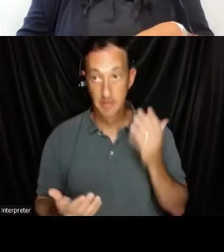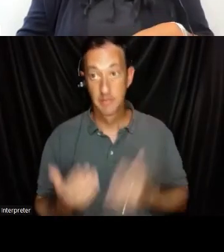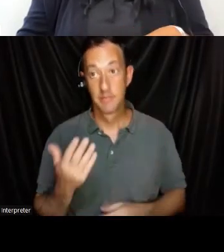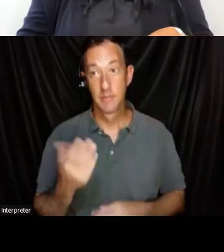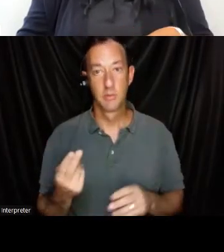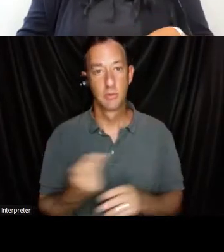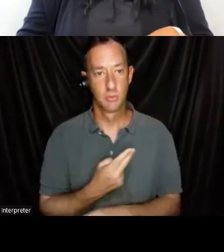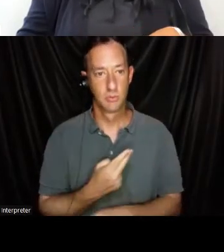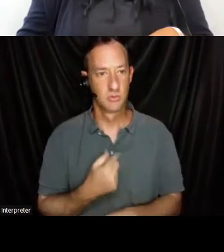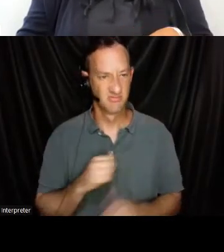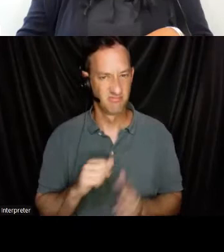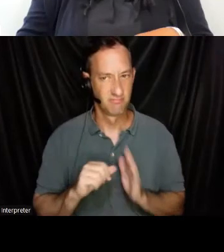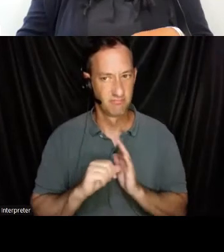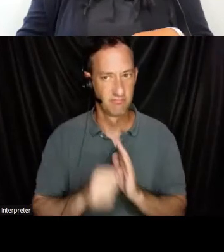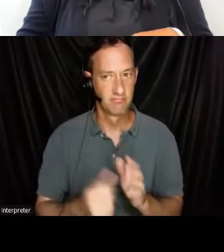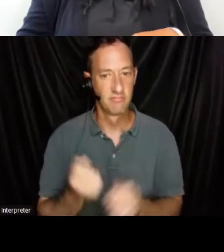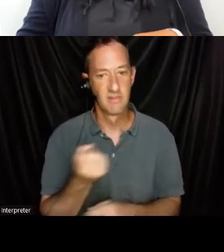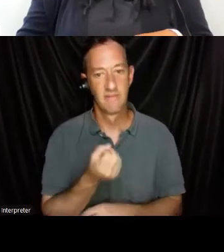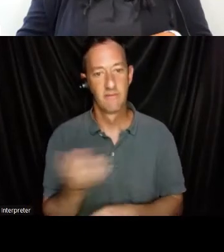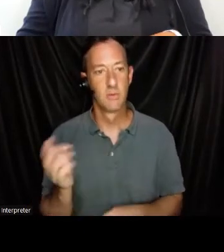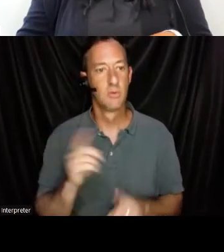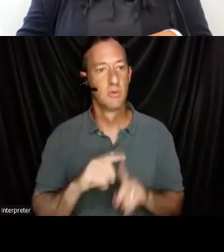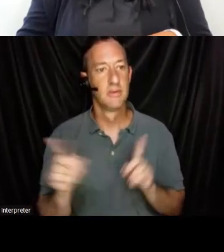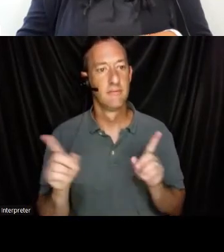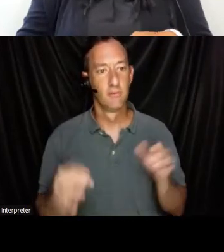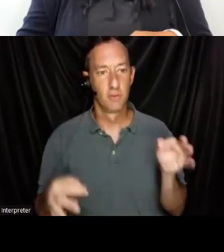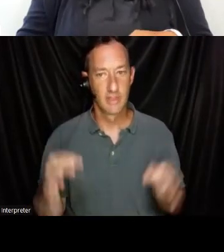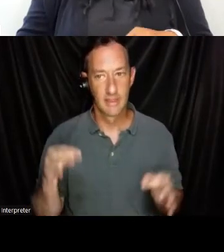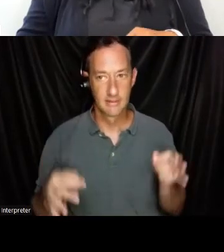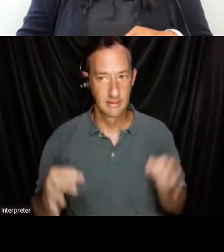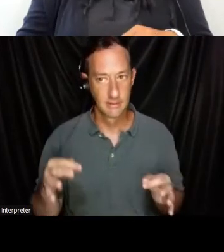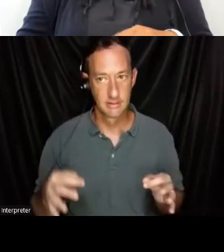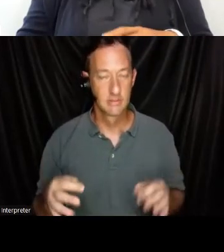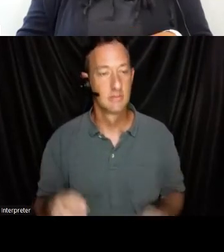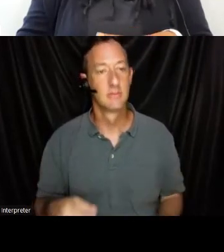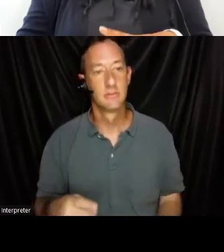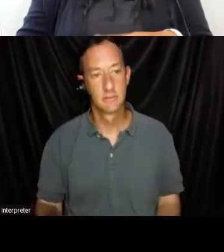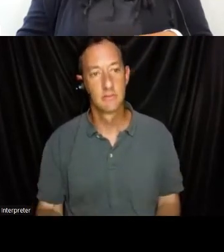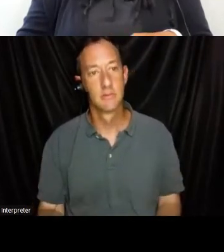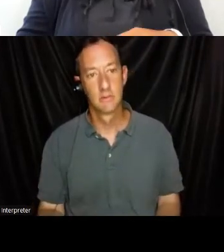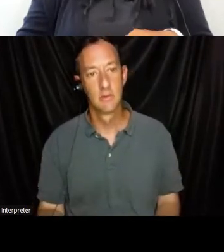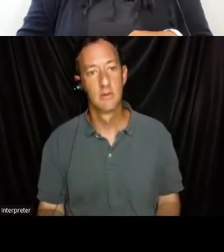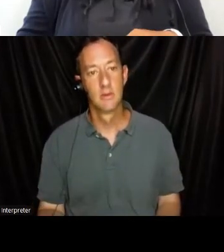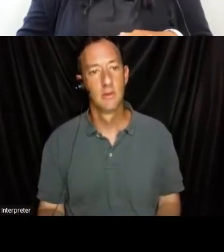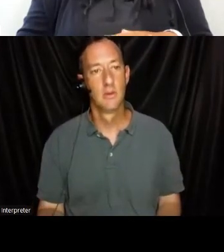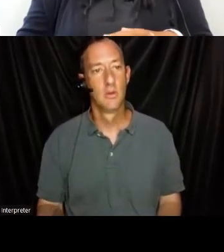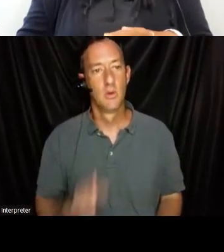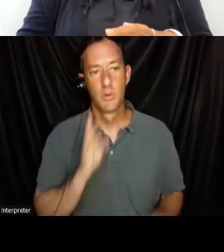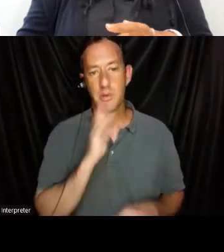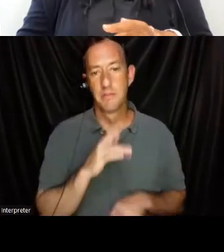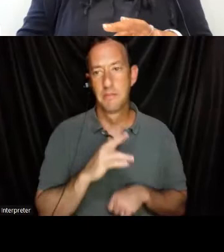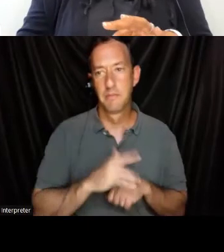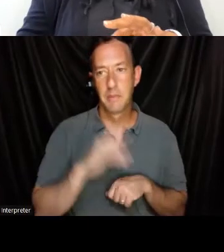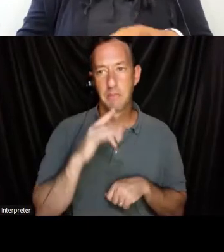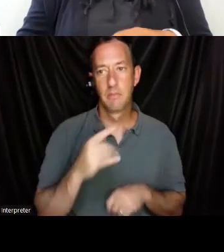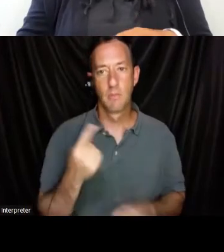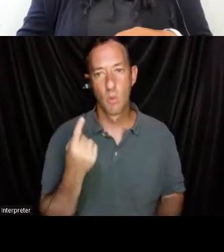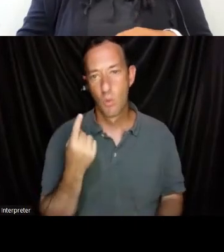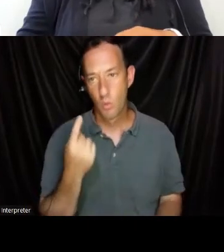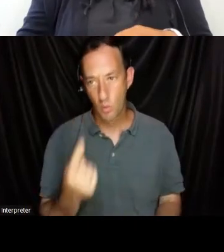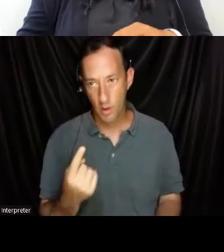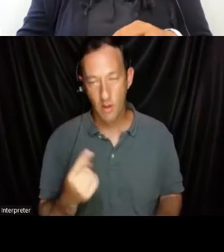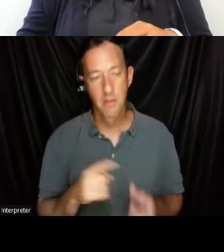highlighted a few cases here. And so I'm just going to touch on one, and then